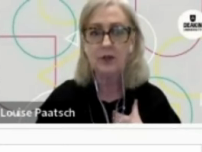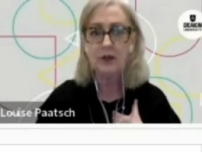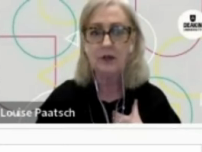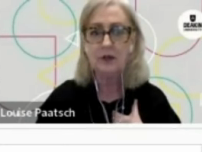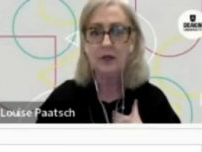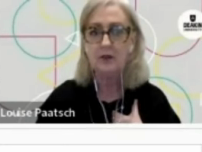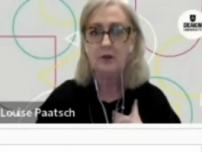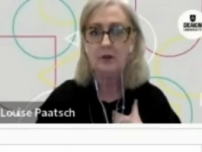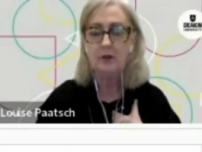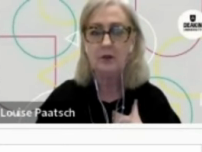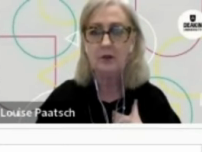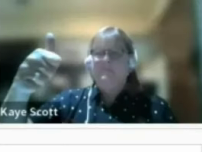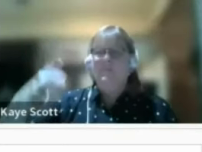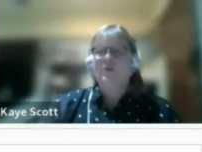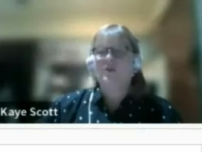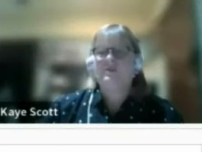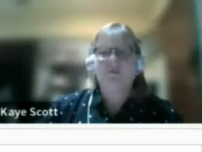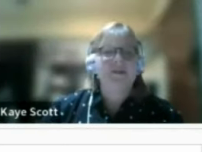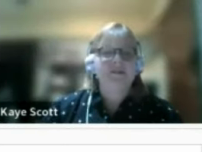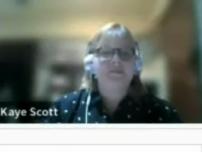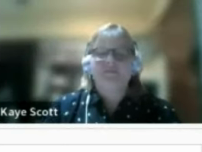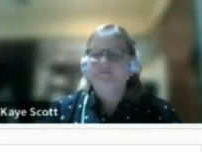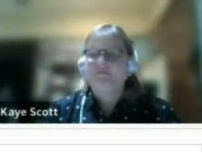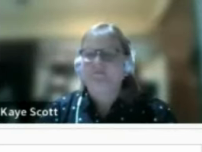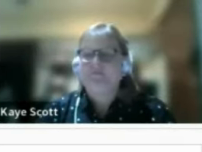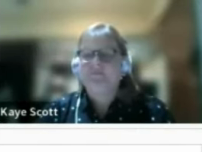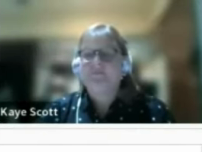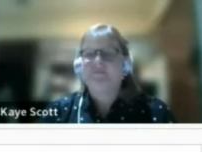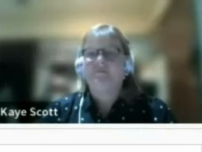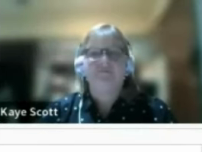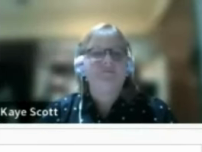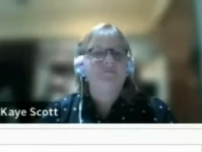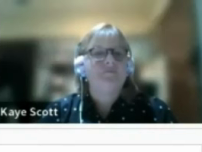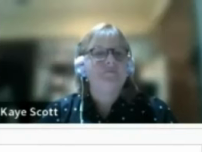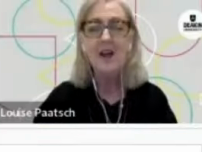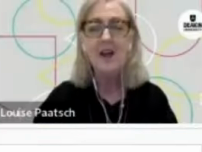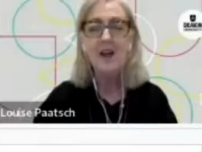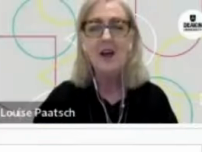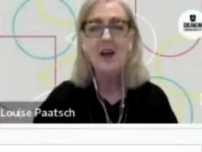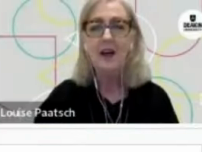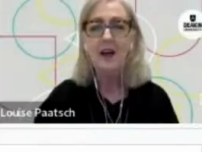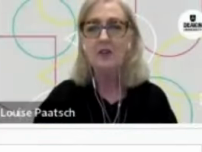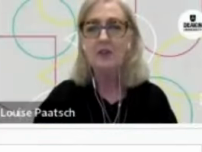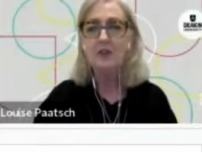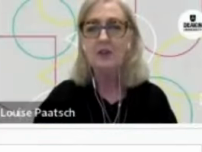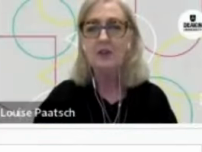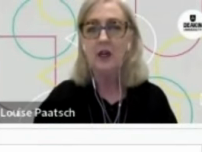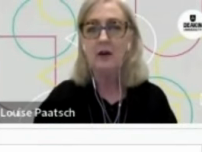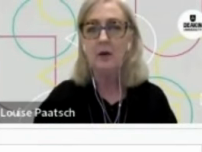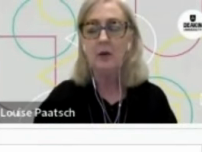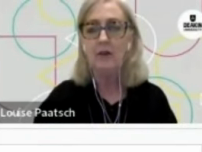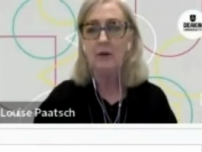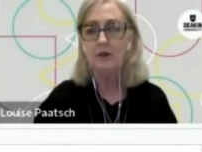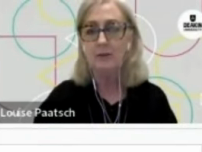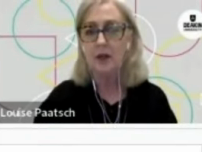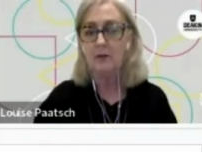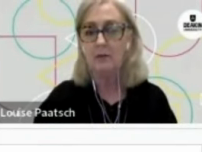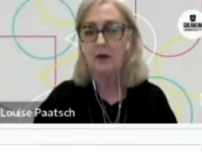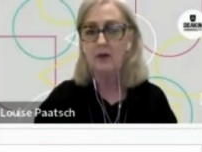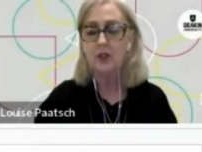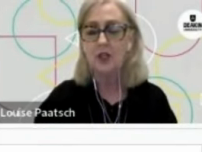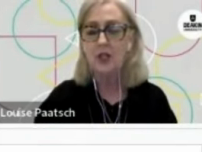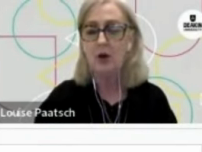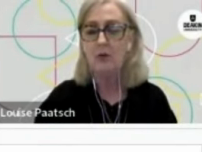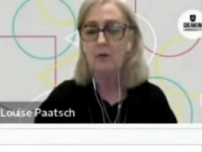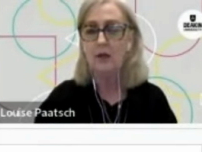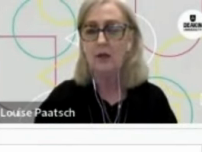see mine? Yeah? Yes, Yes. look good. Fabulous. Okay, thank you, Kay. So this is one that was by